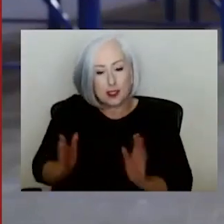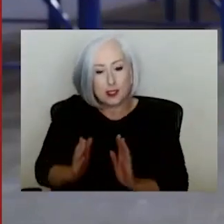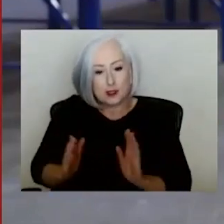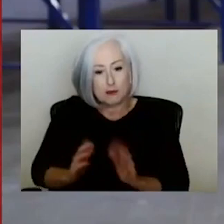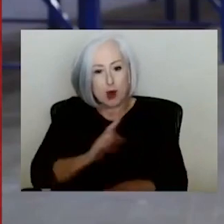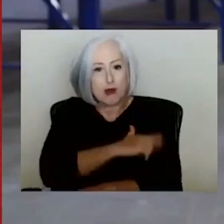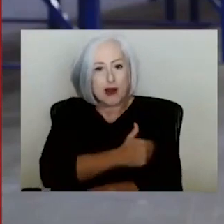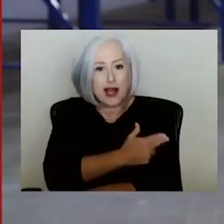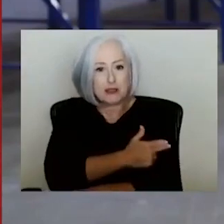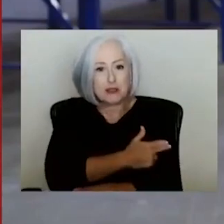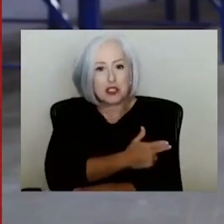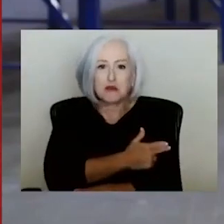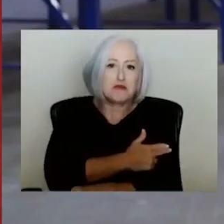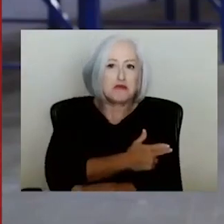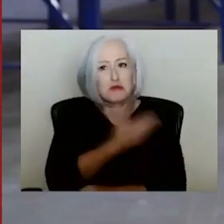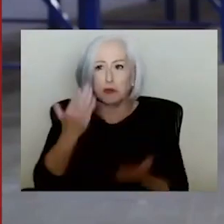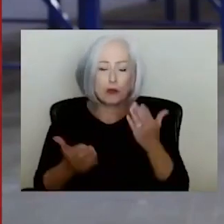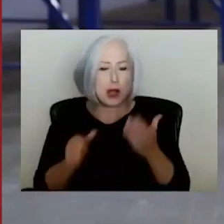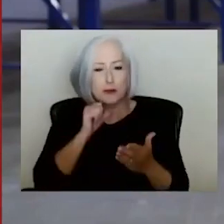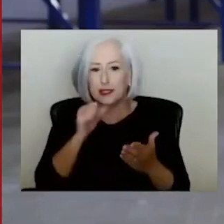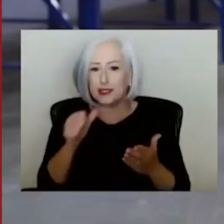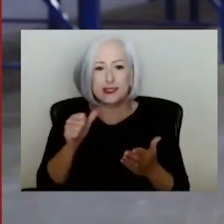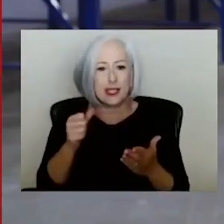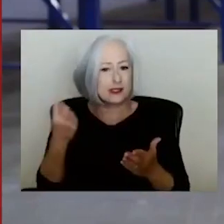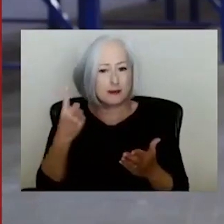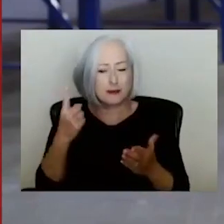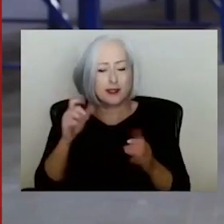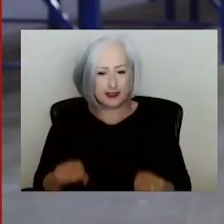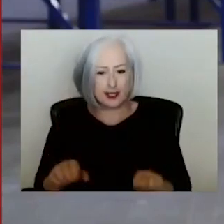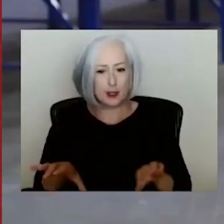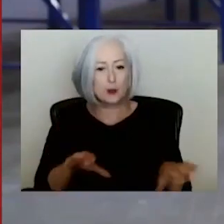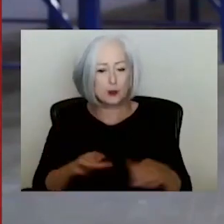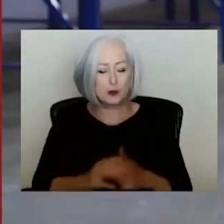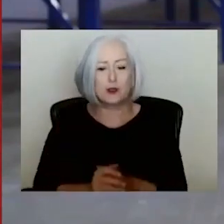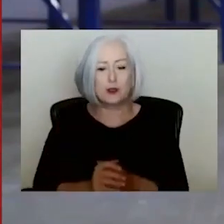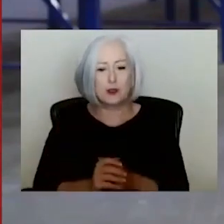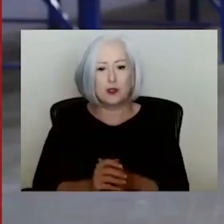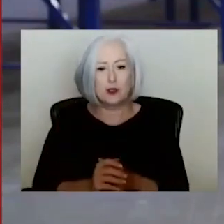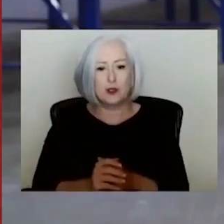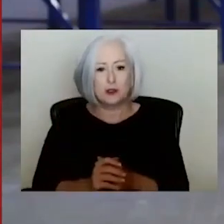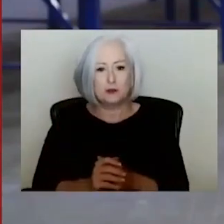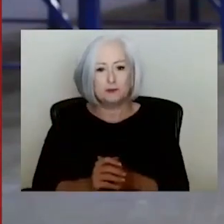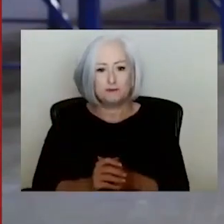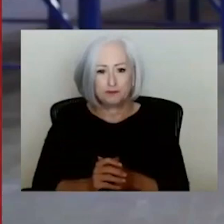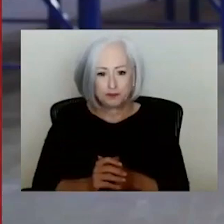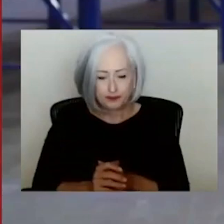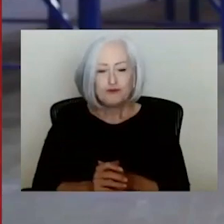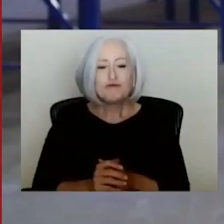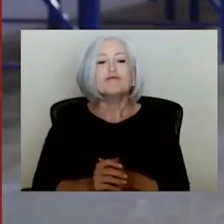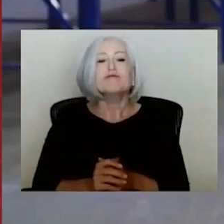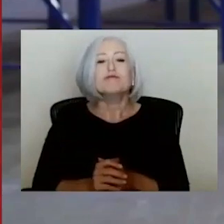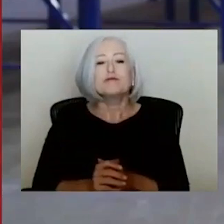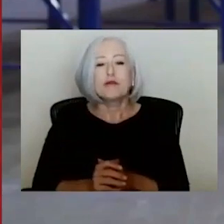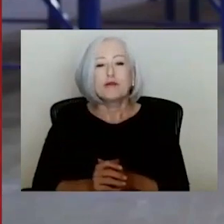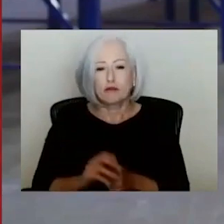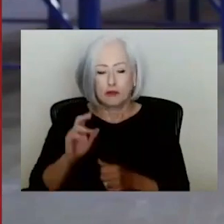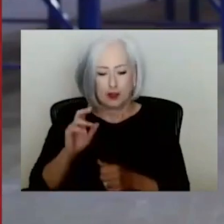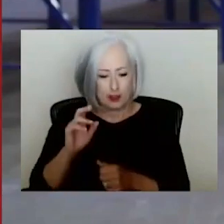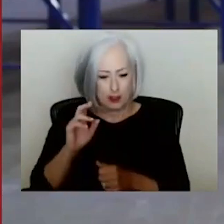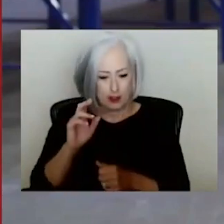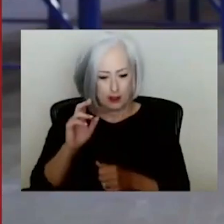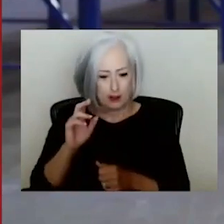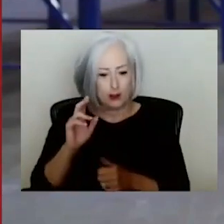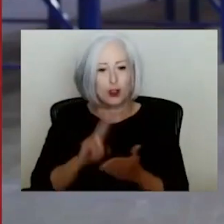a strategy they can take on. And so the University of Kansas is a very, very large health